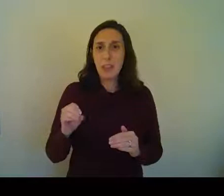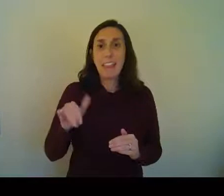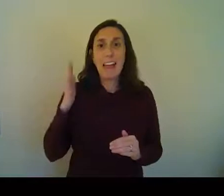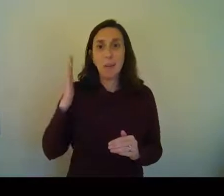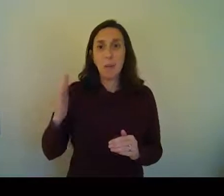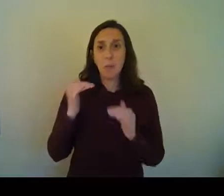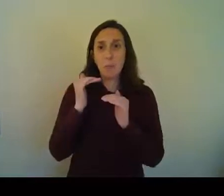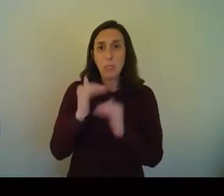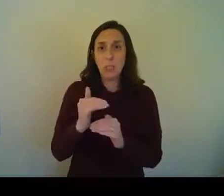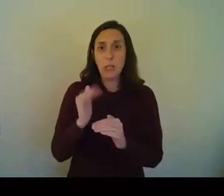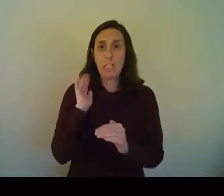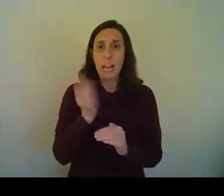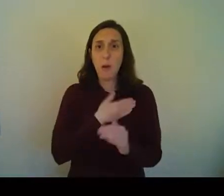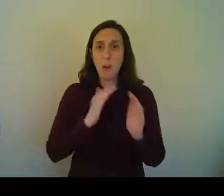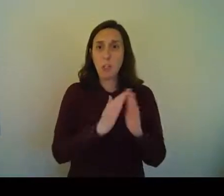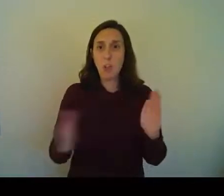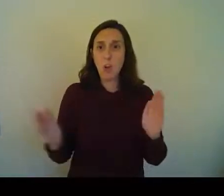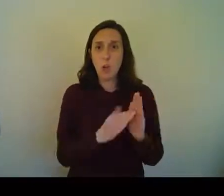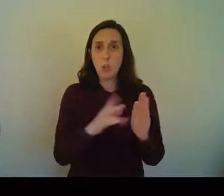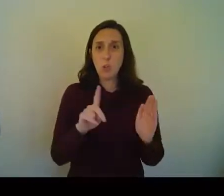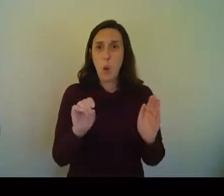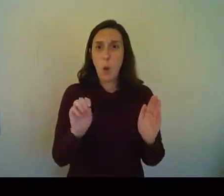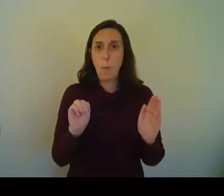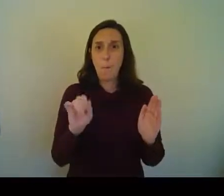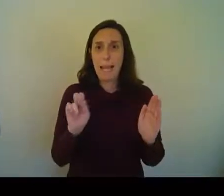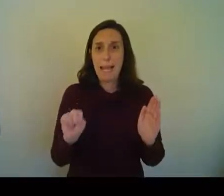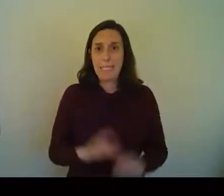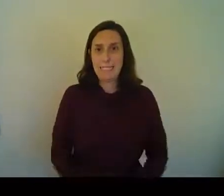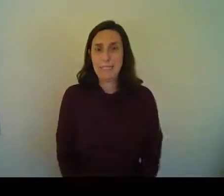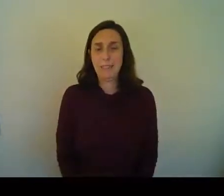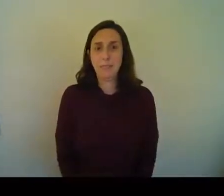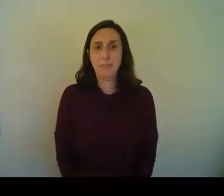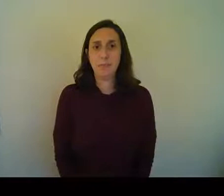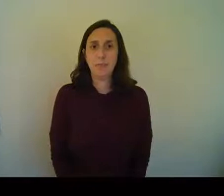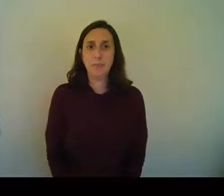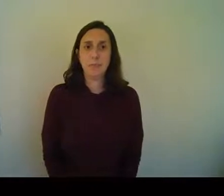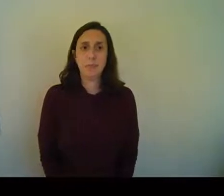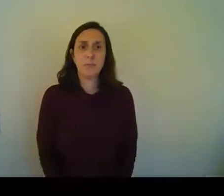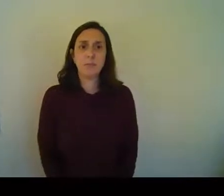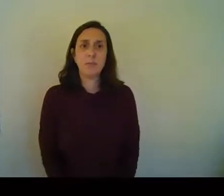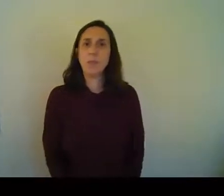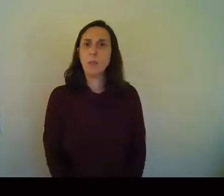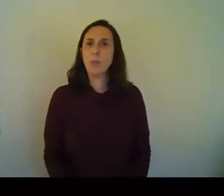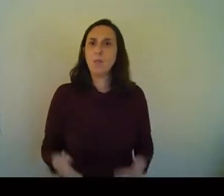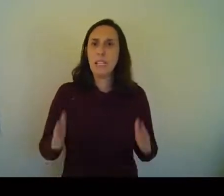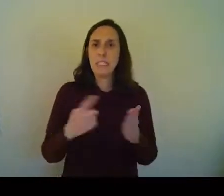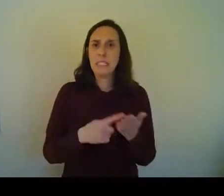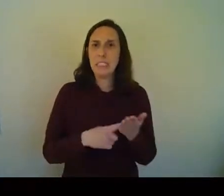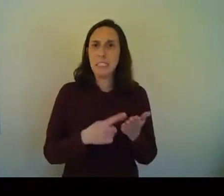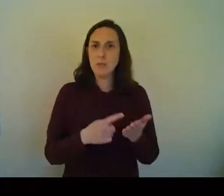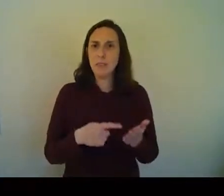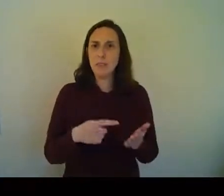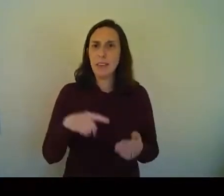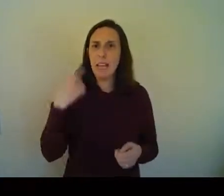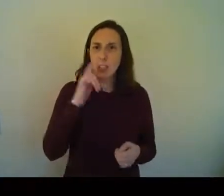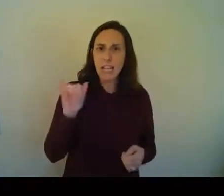domain. So let's talk about some of these things and what they look like or what they can